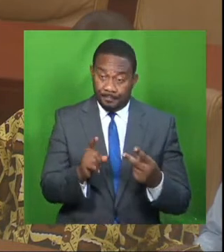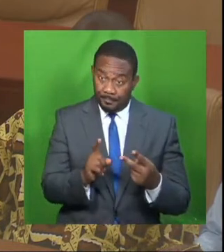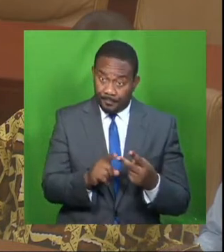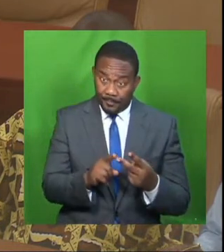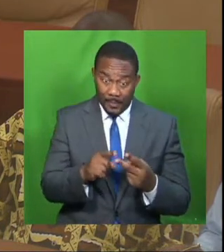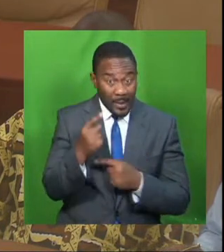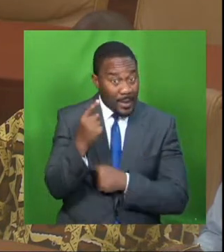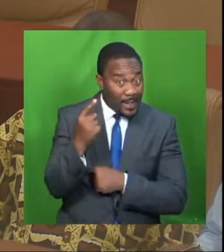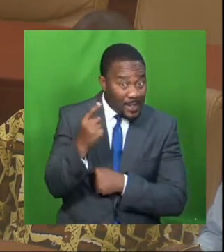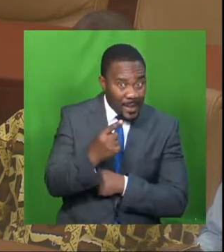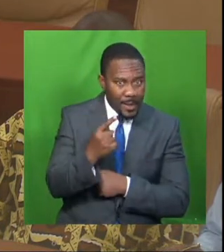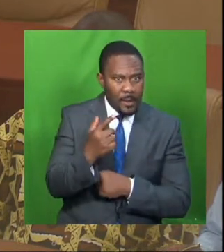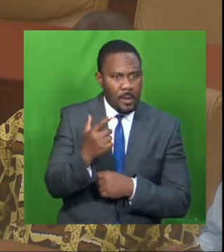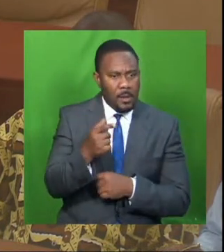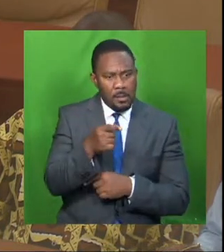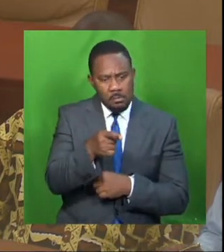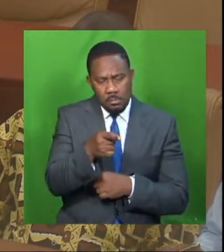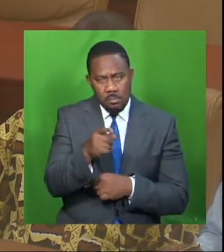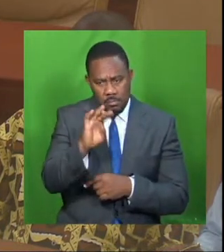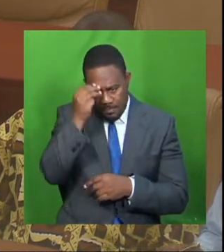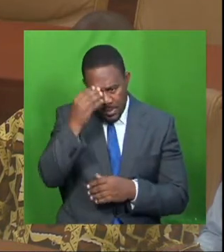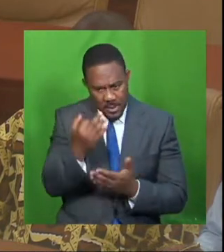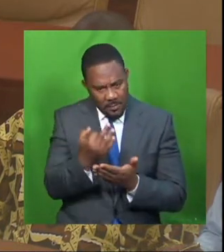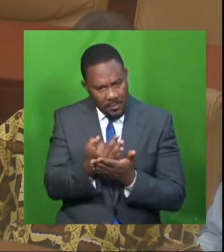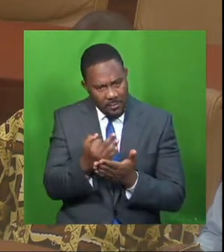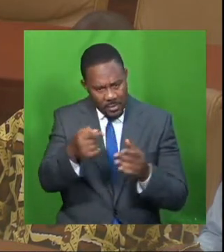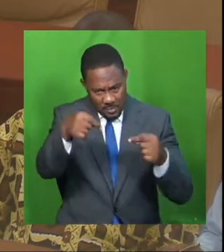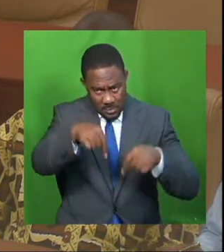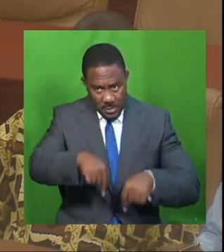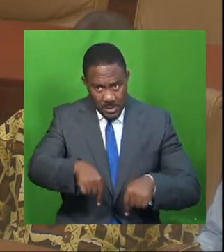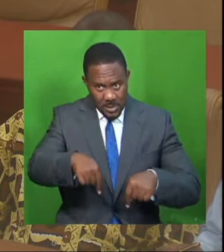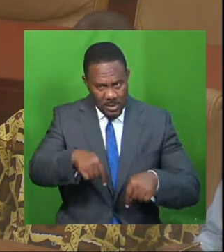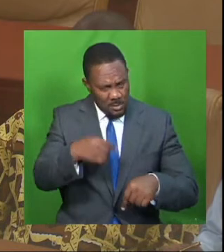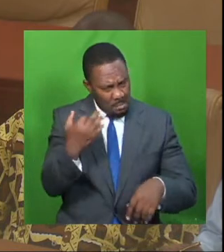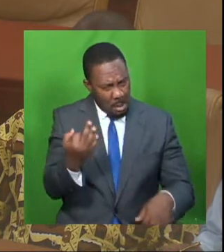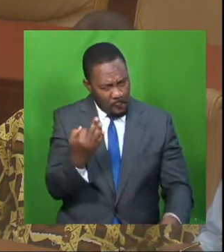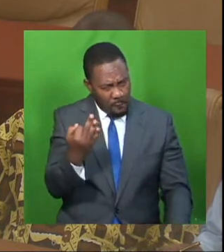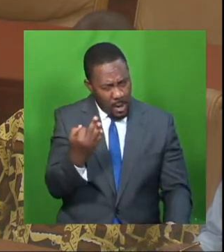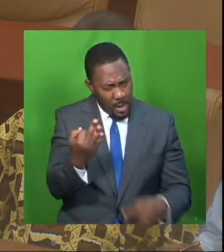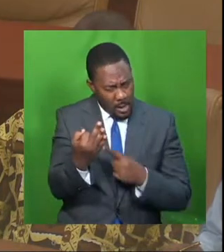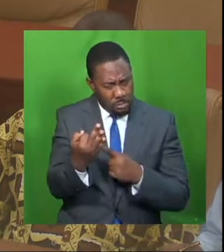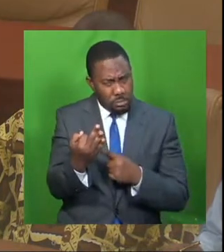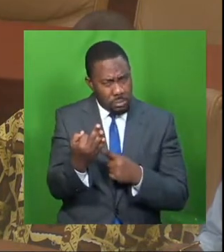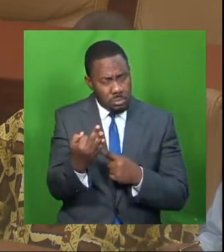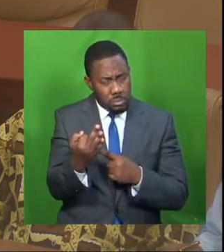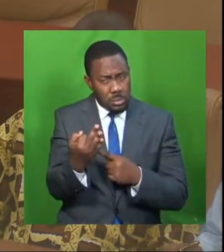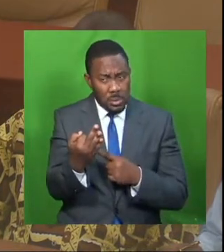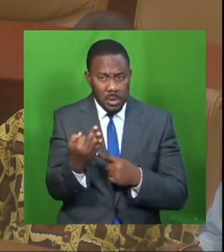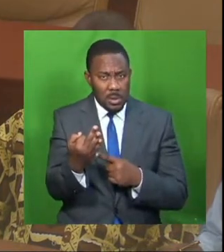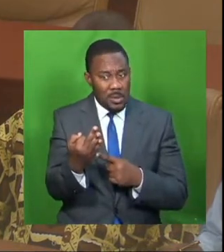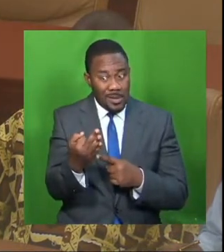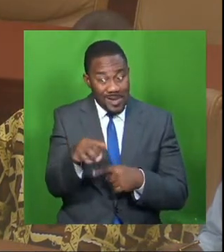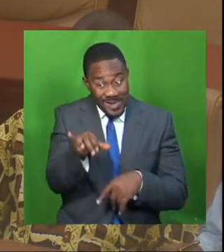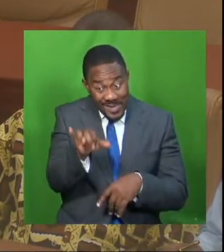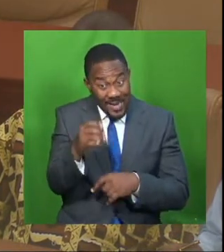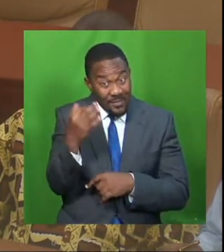on how much you receive under COVID and how much you spent it. This statement too, it can be 1